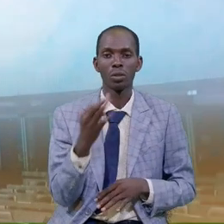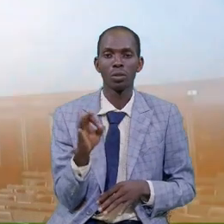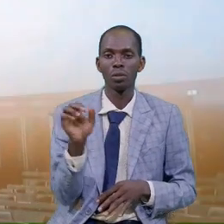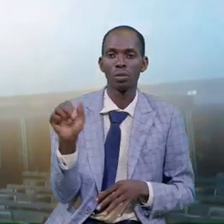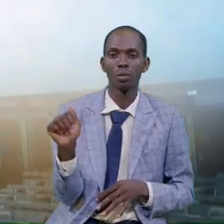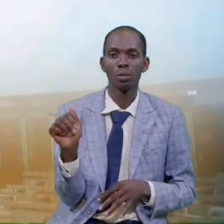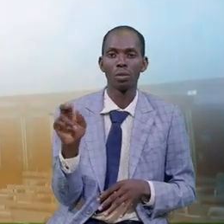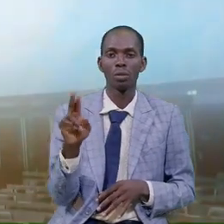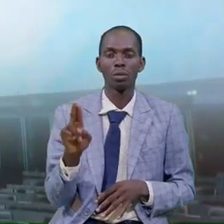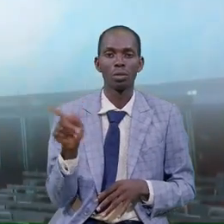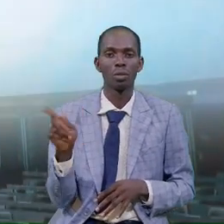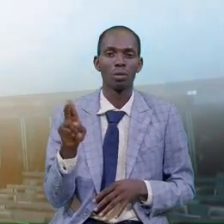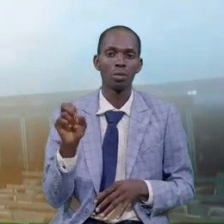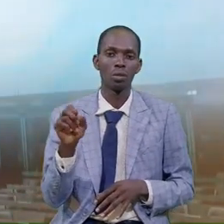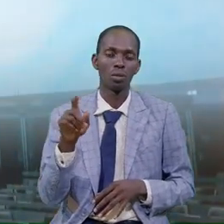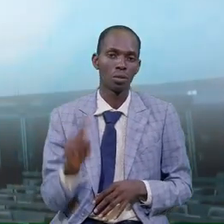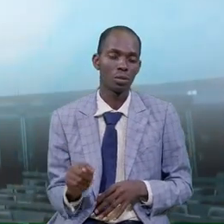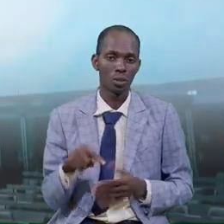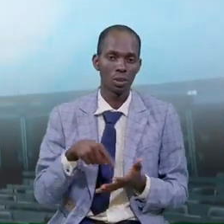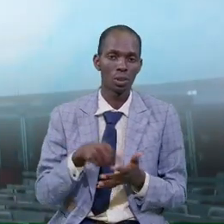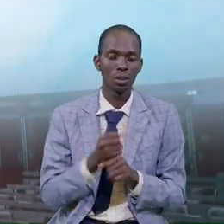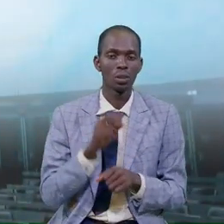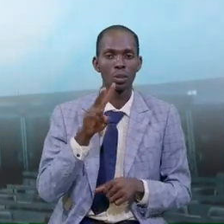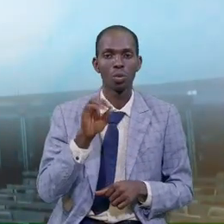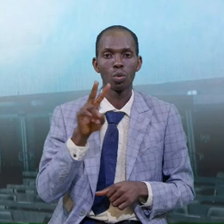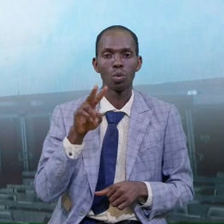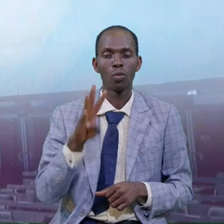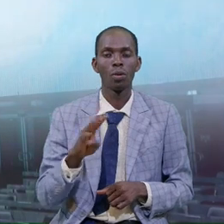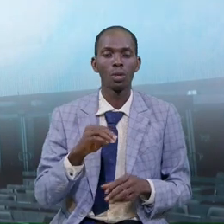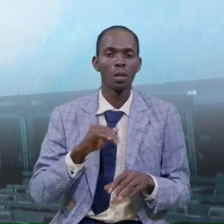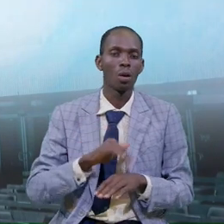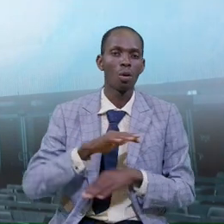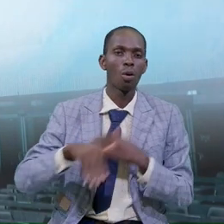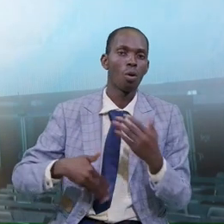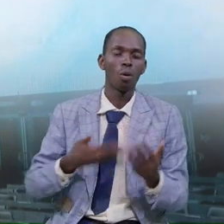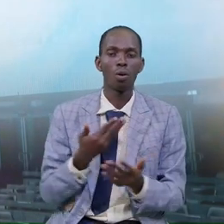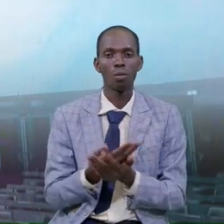2024. At all Deeper Life Bible locations closer to you,